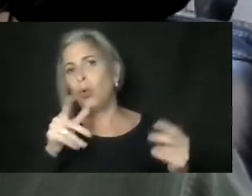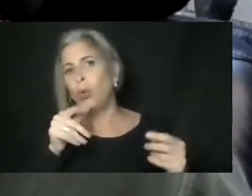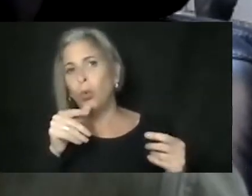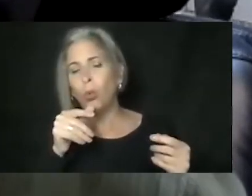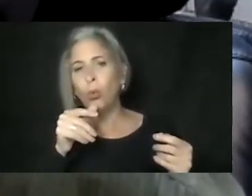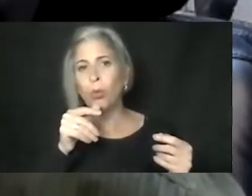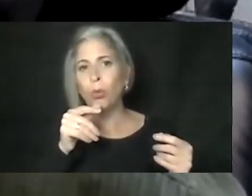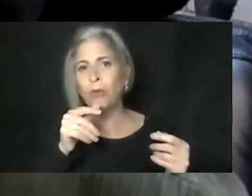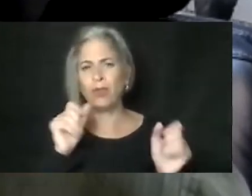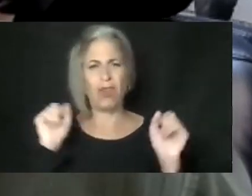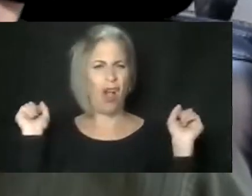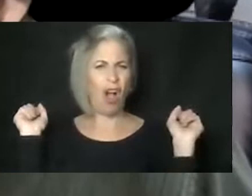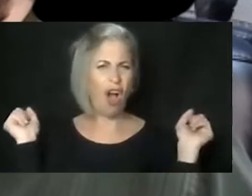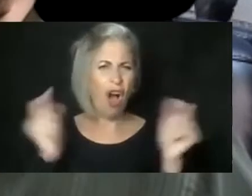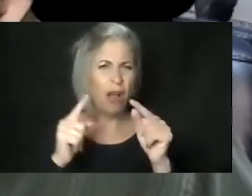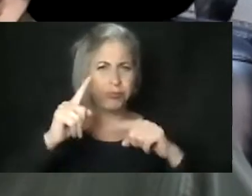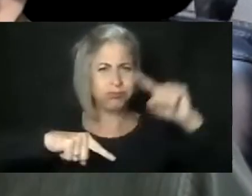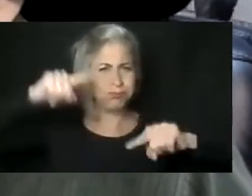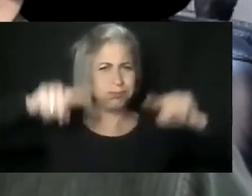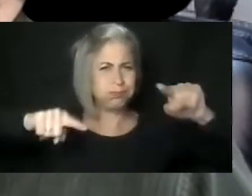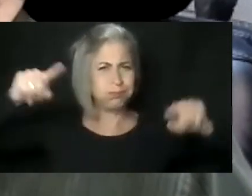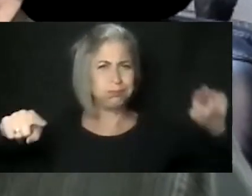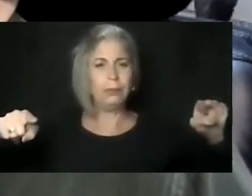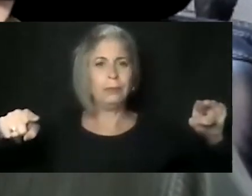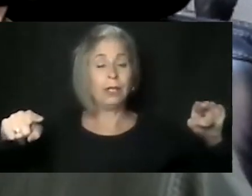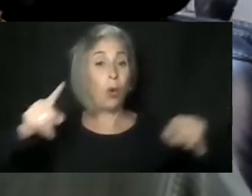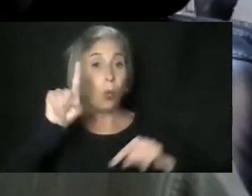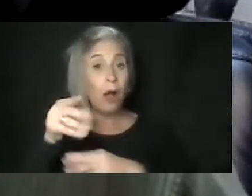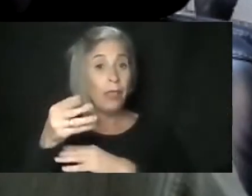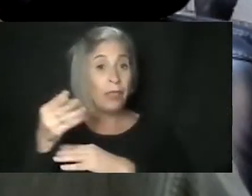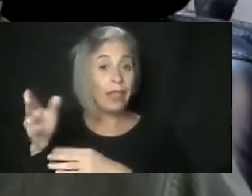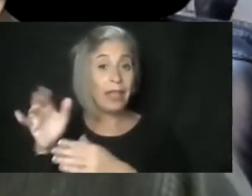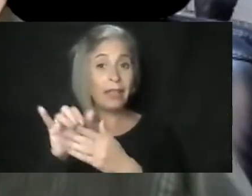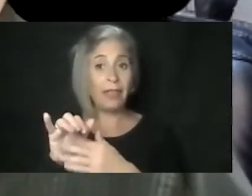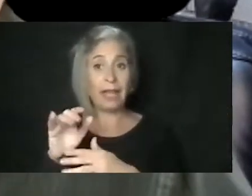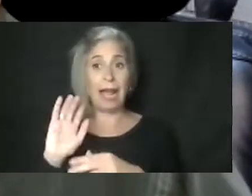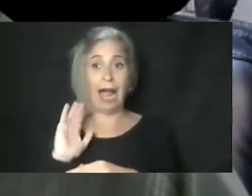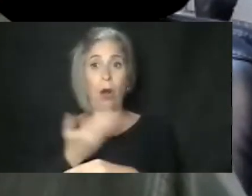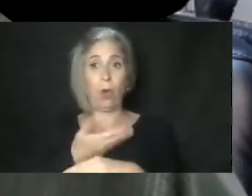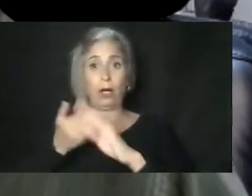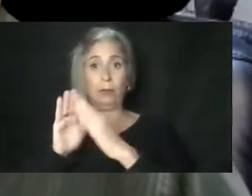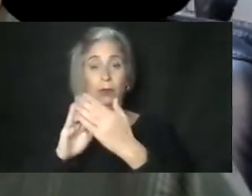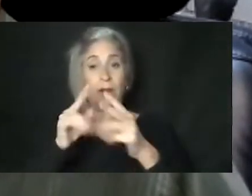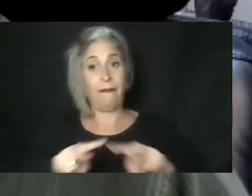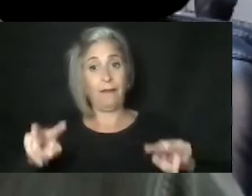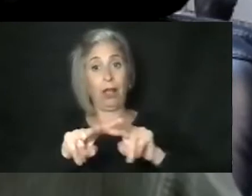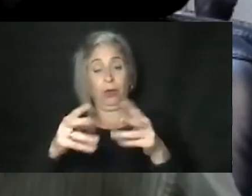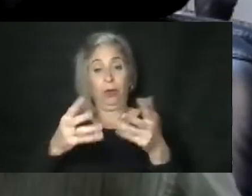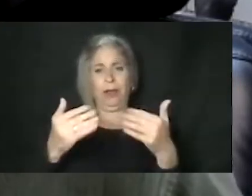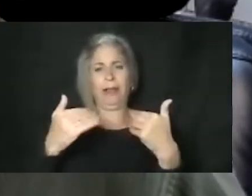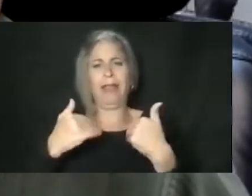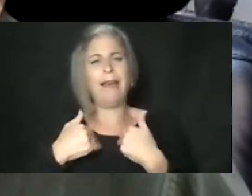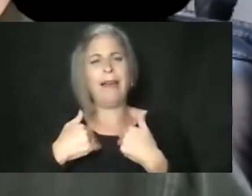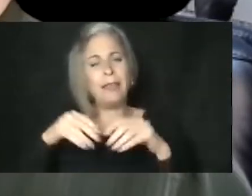us from all stages of life. And one of the things that our community really values is being able to have